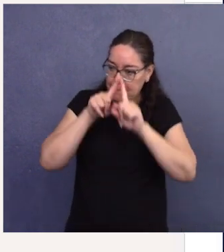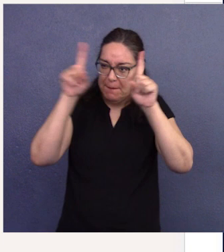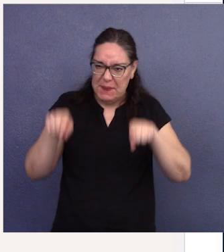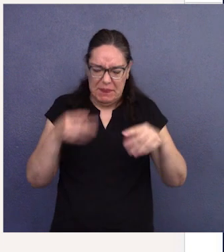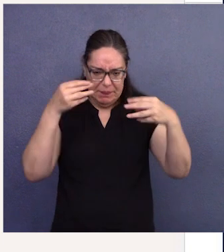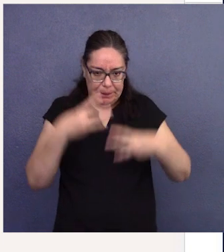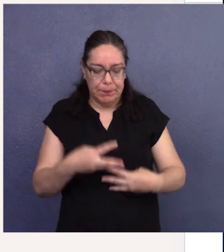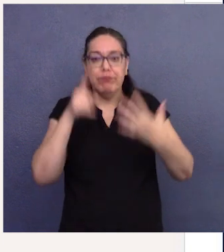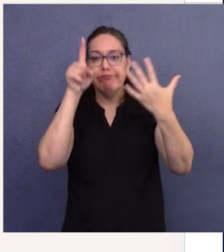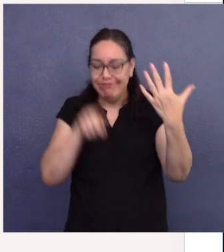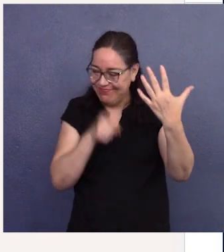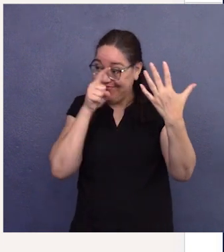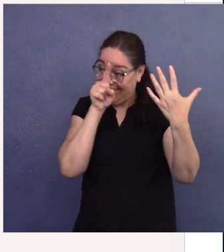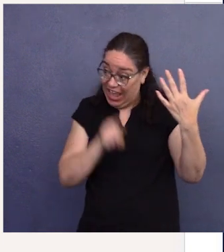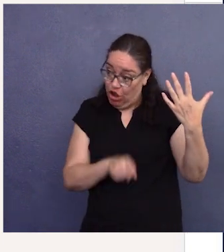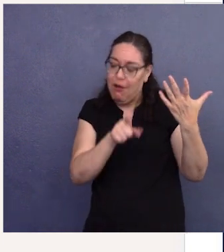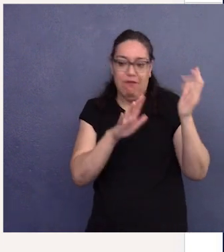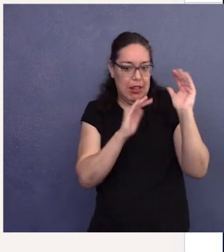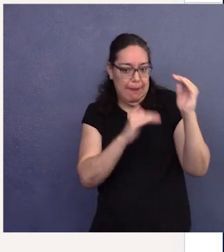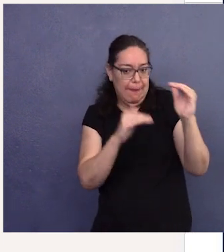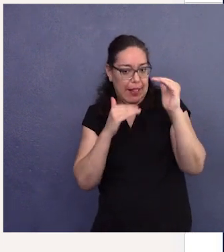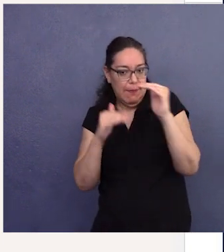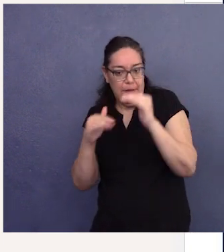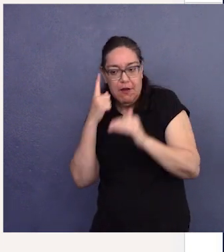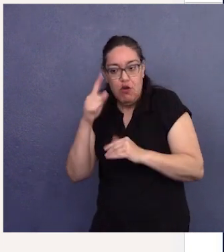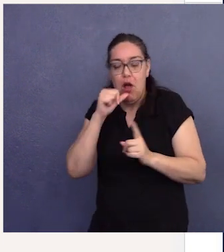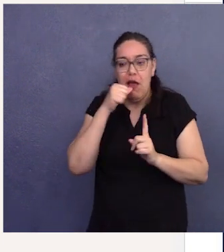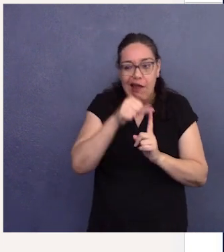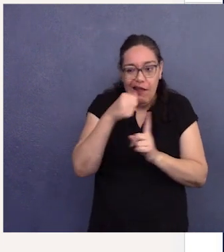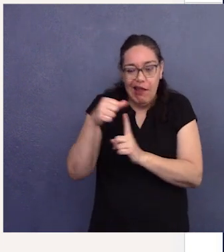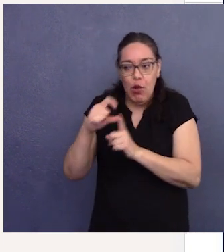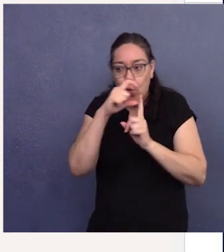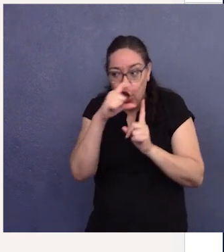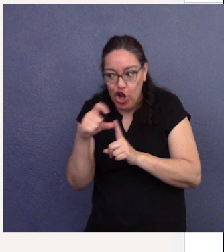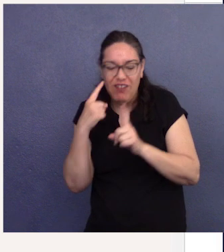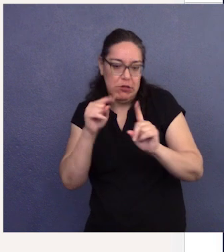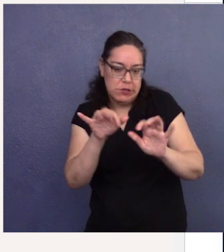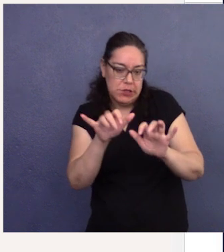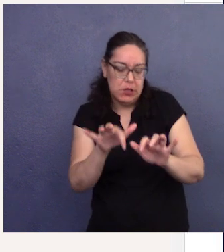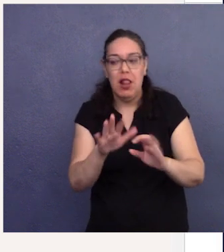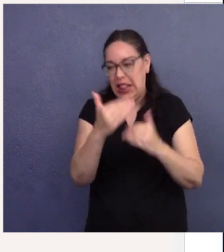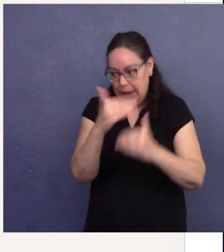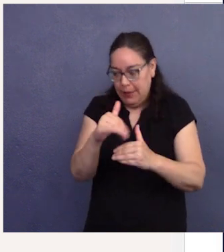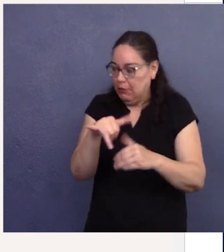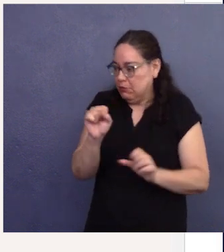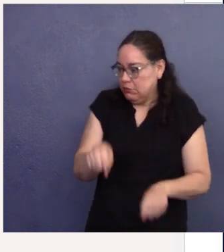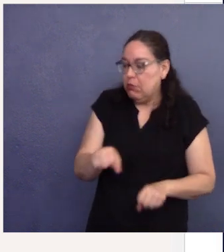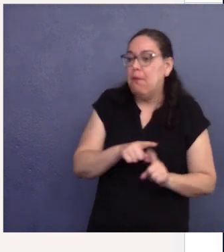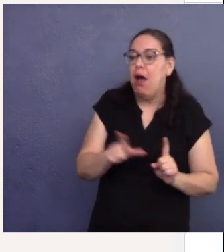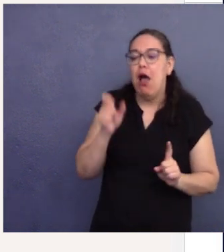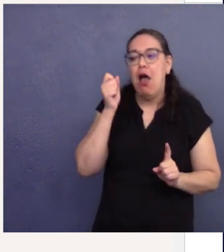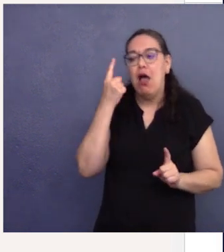there are limitations to characters and words. So depending